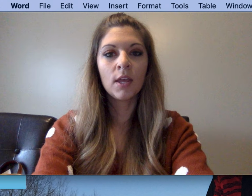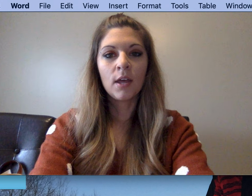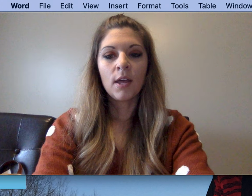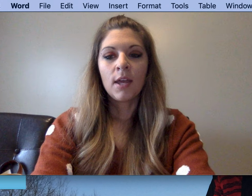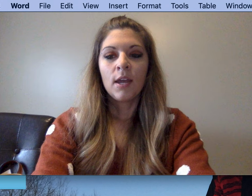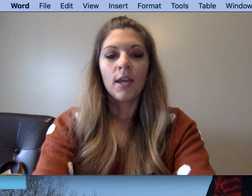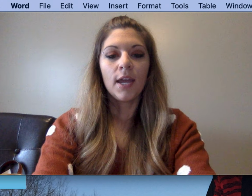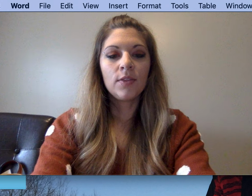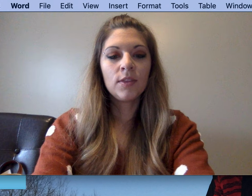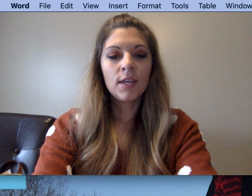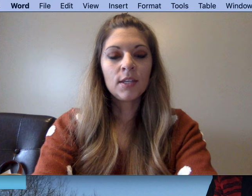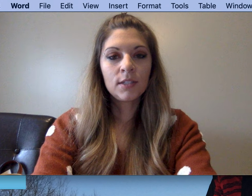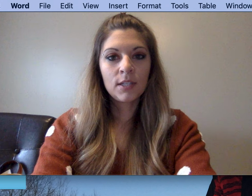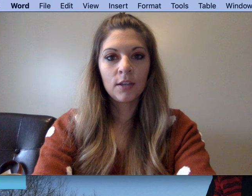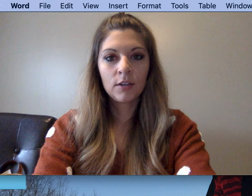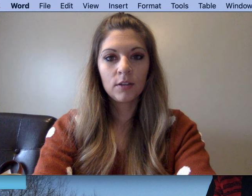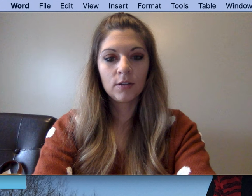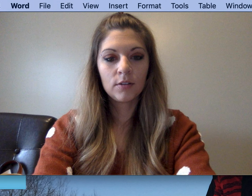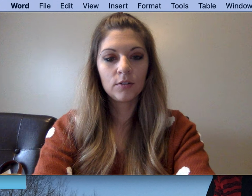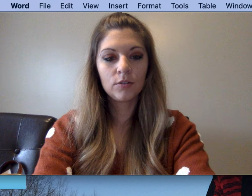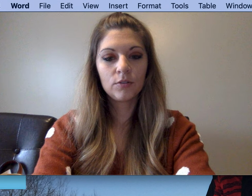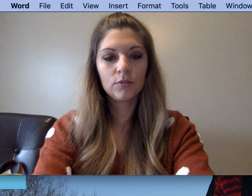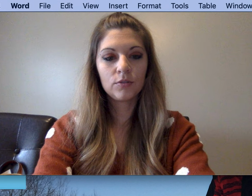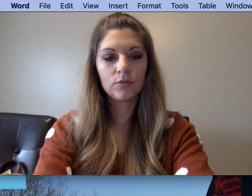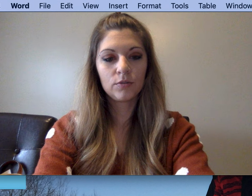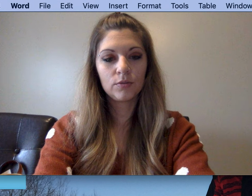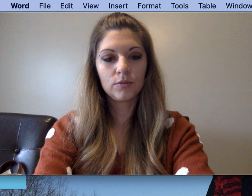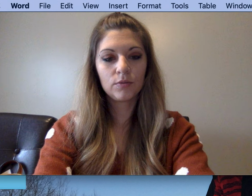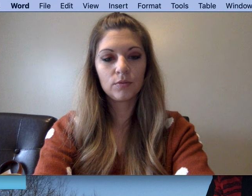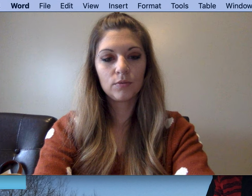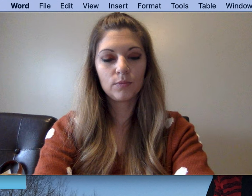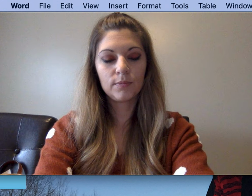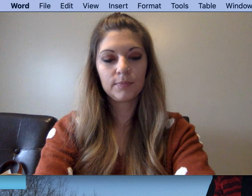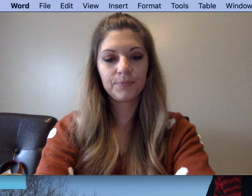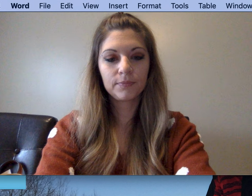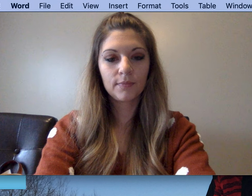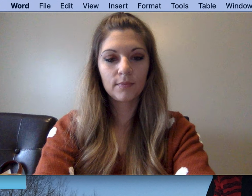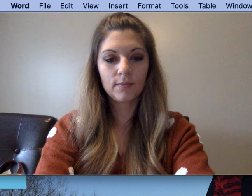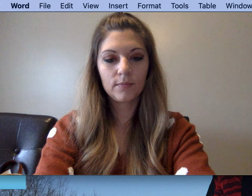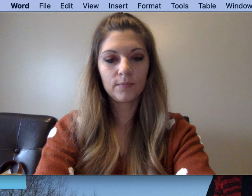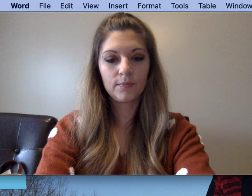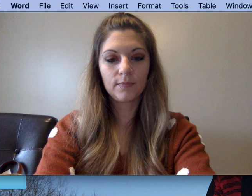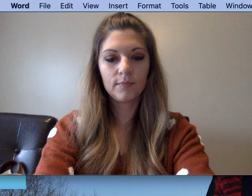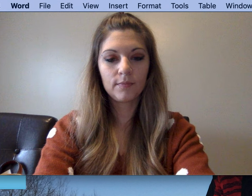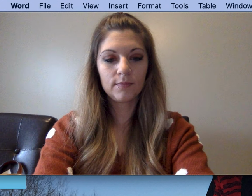LCL. And this